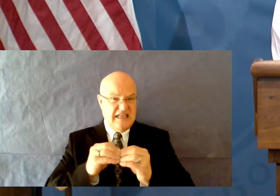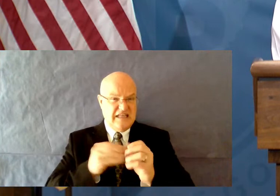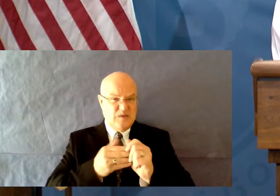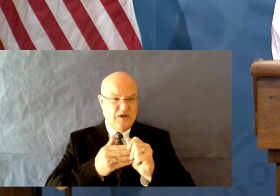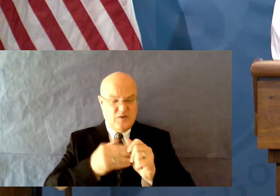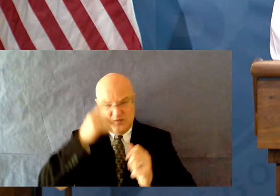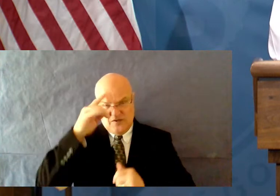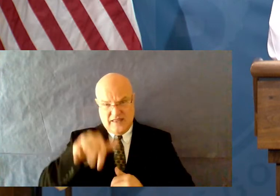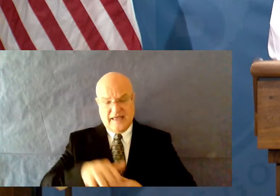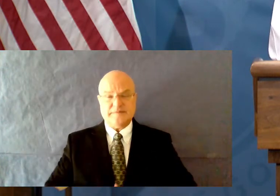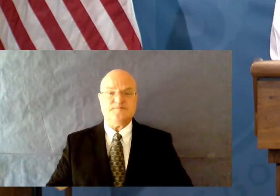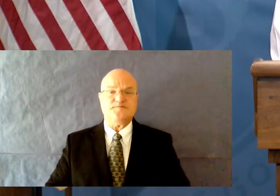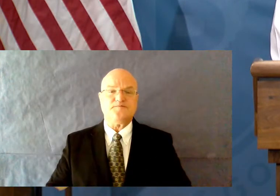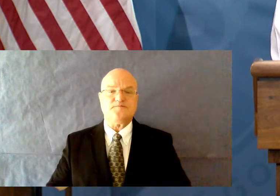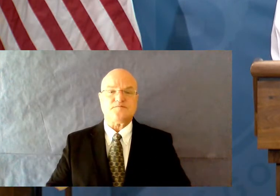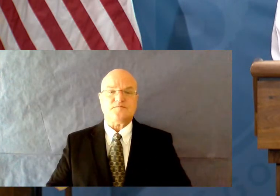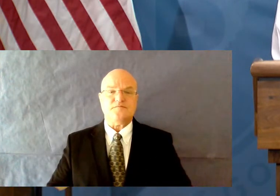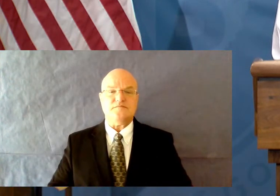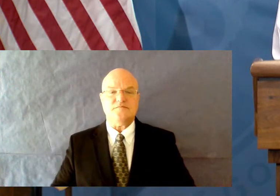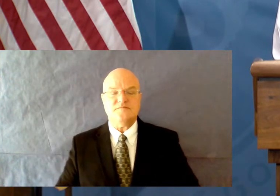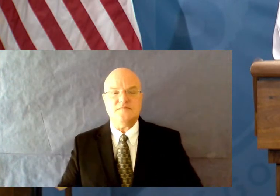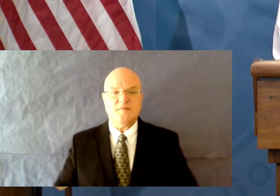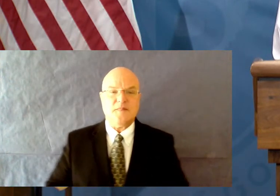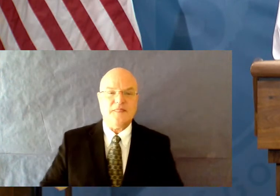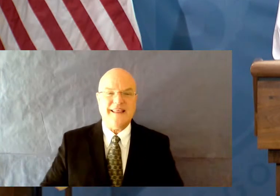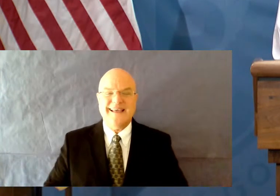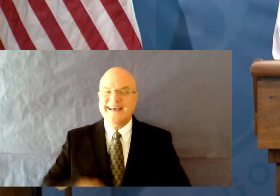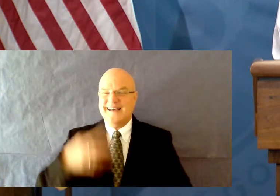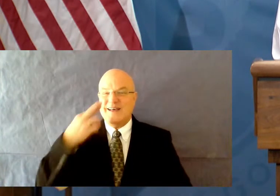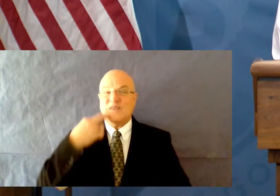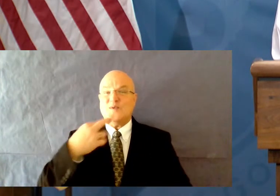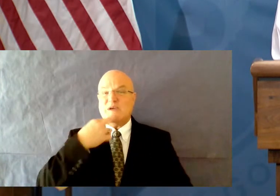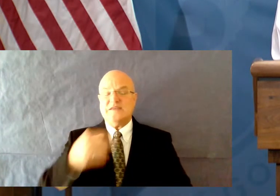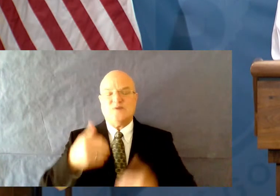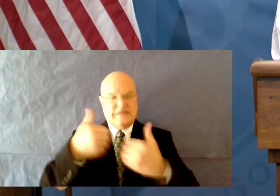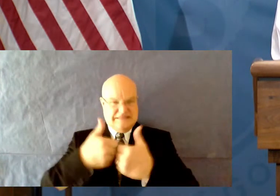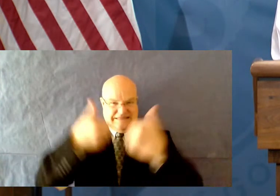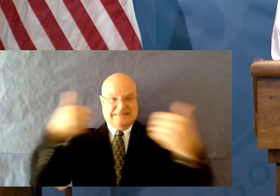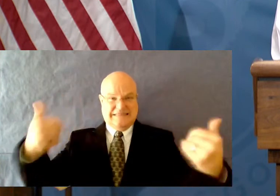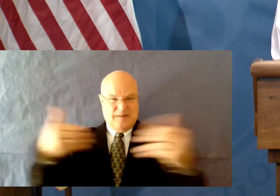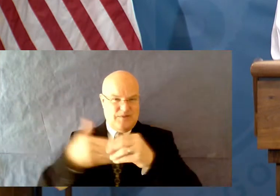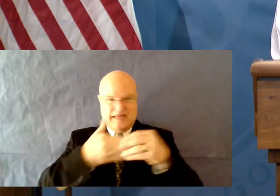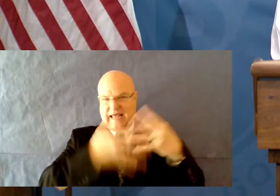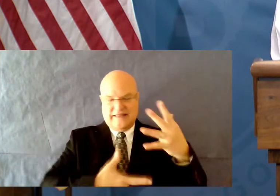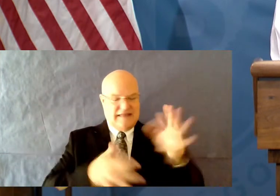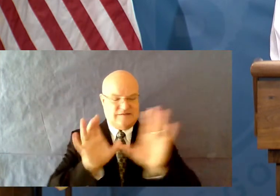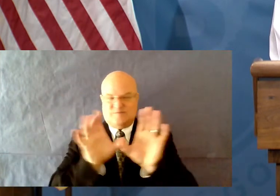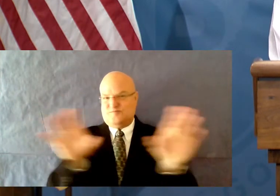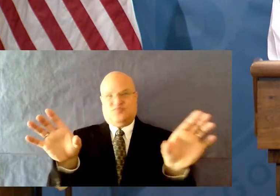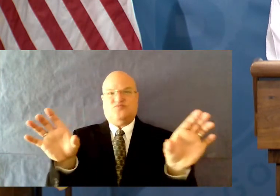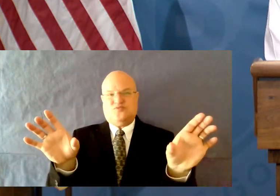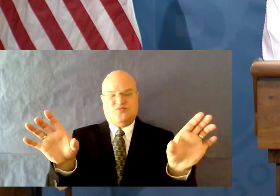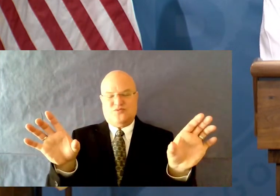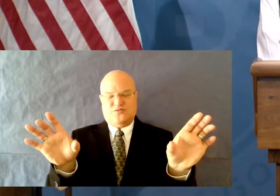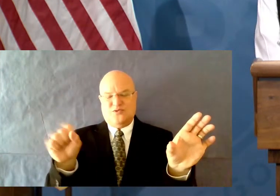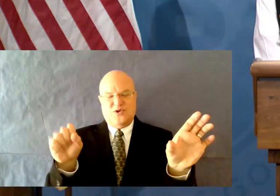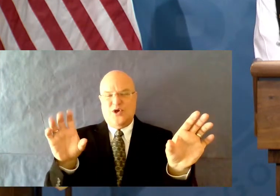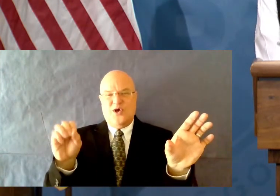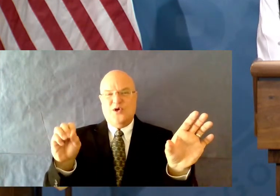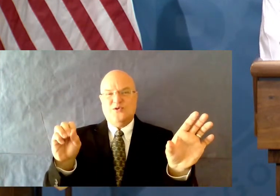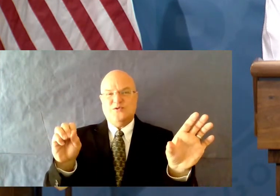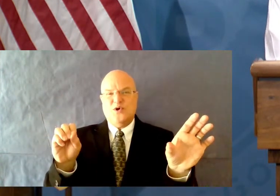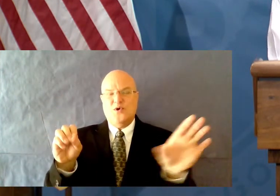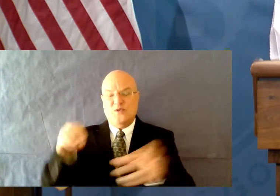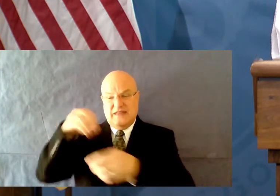them? Well, the restaurants are under separate guidelines completely. And so the